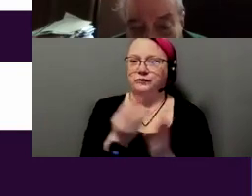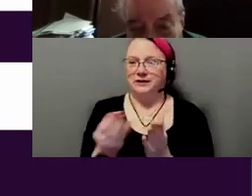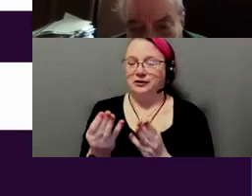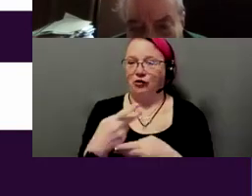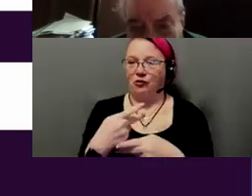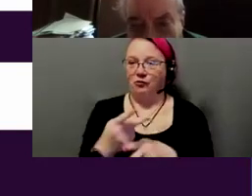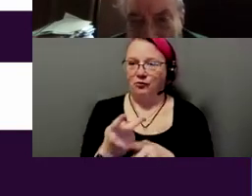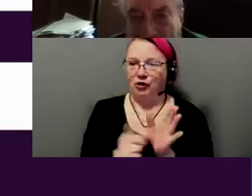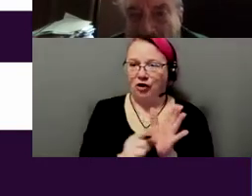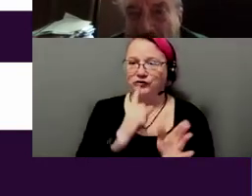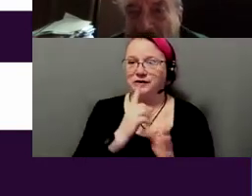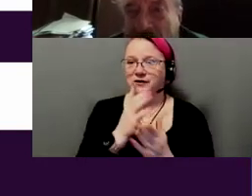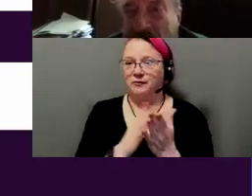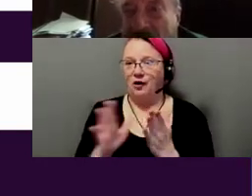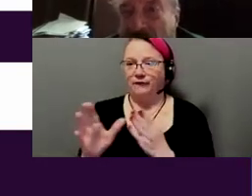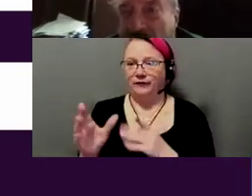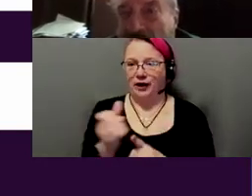production is a part of their abuse.